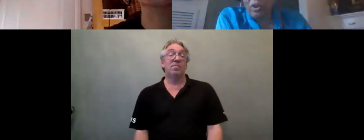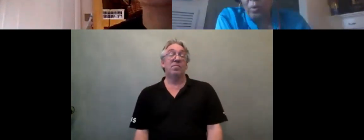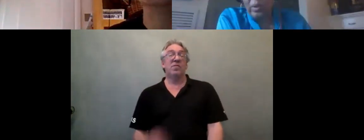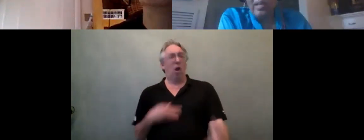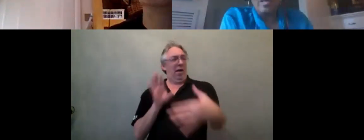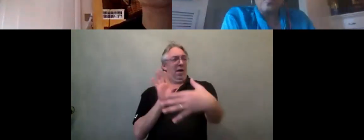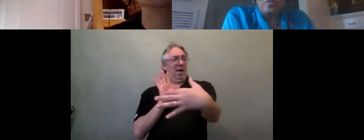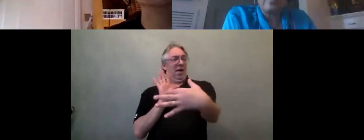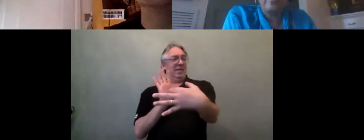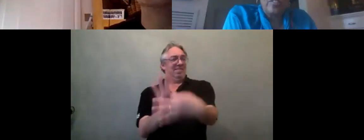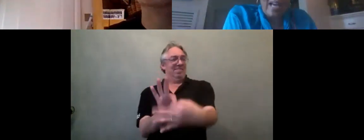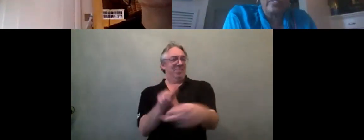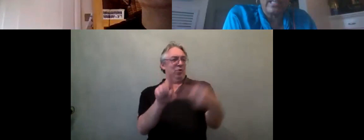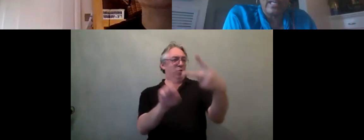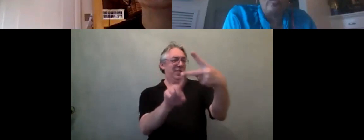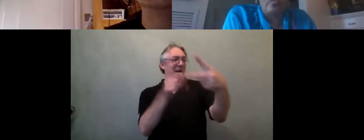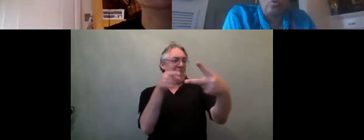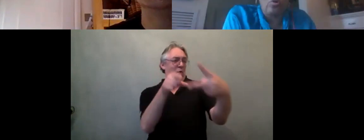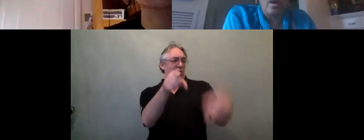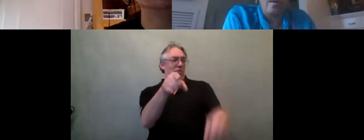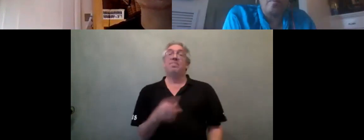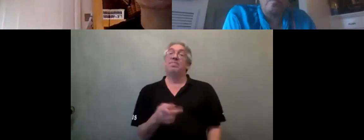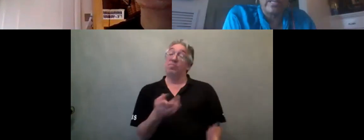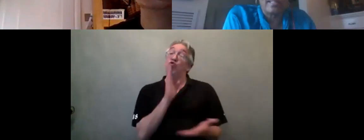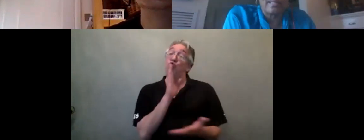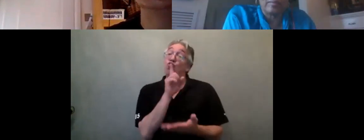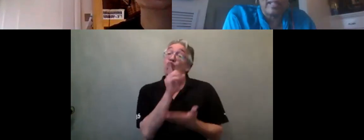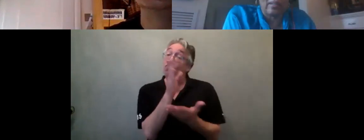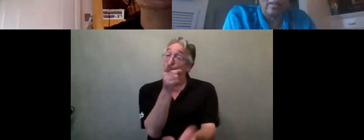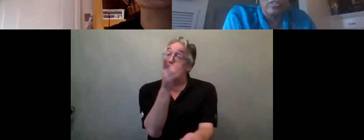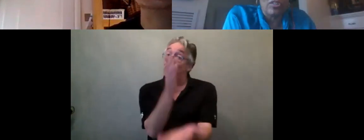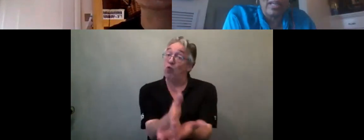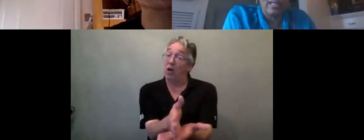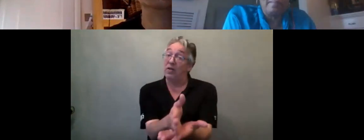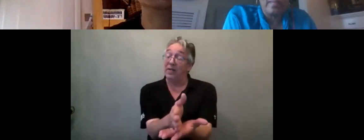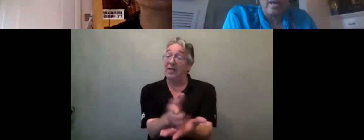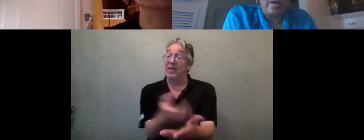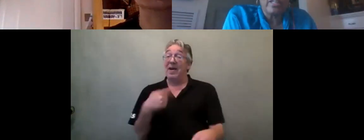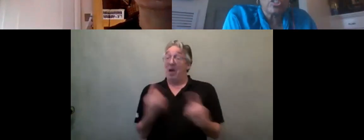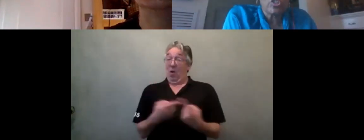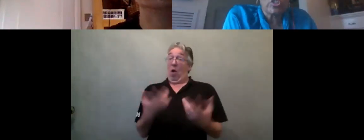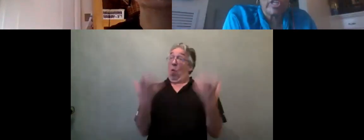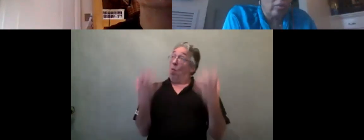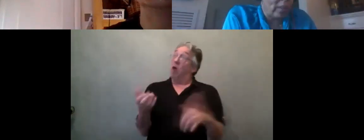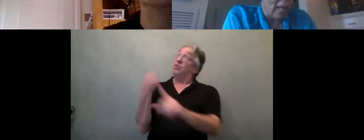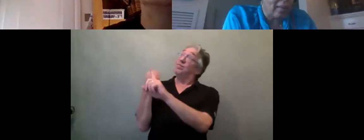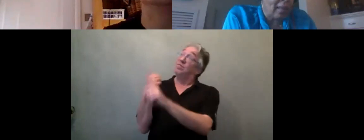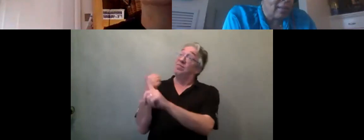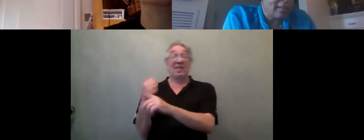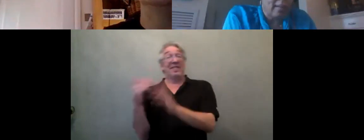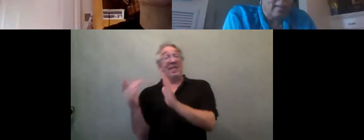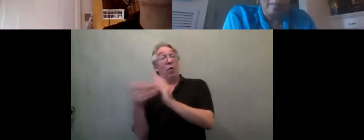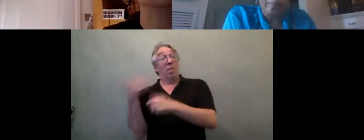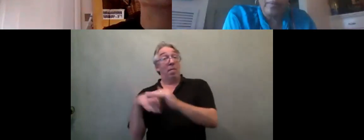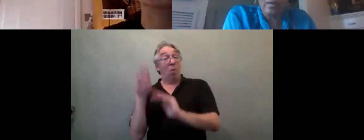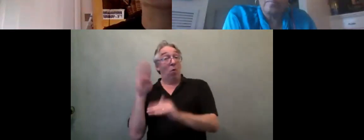need to know in order to advocate for more accessible technologies. And I want to just share with you what I think